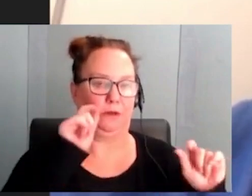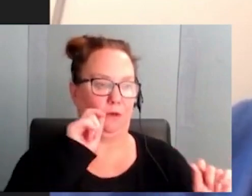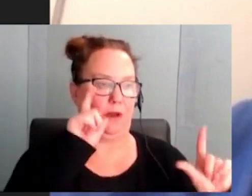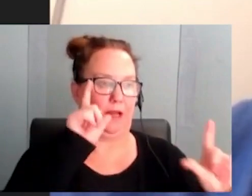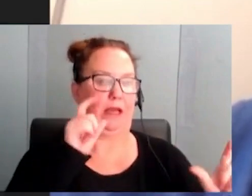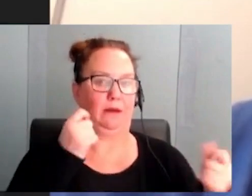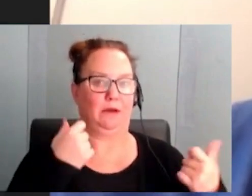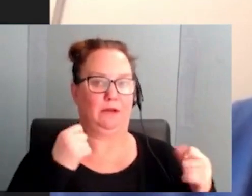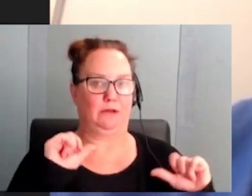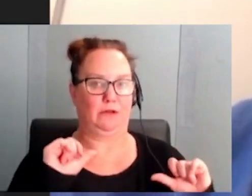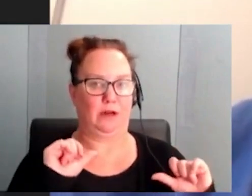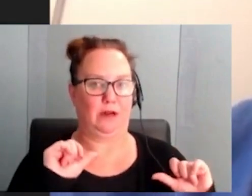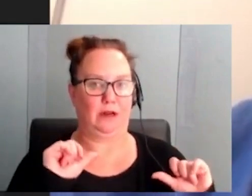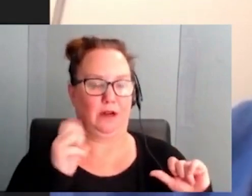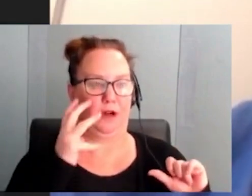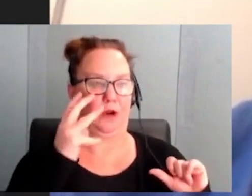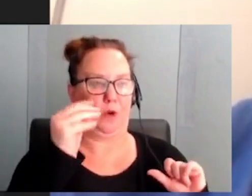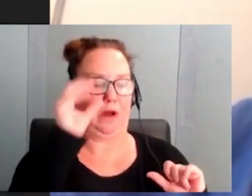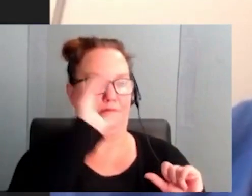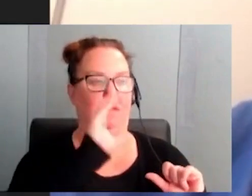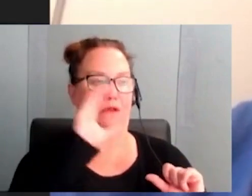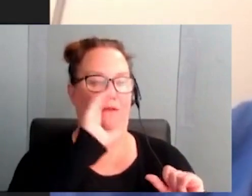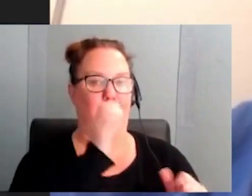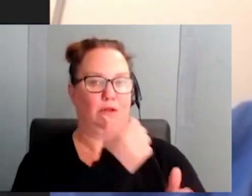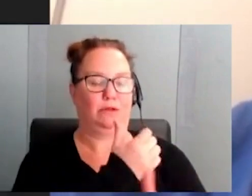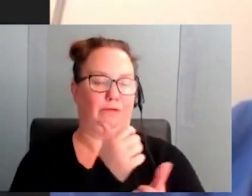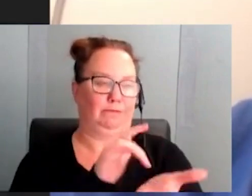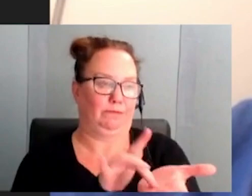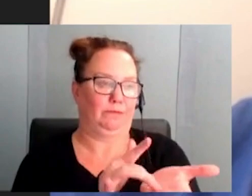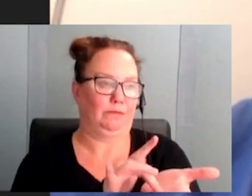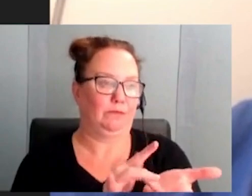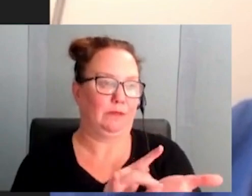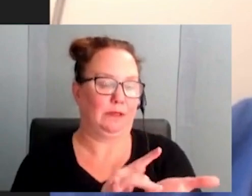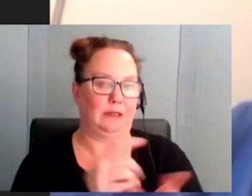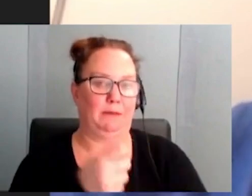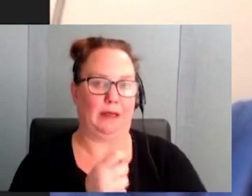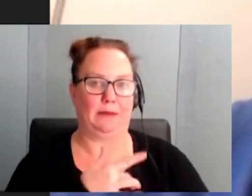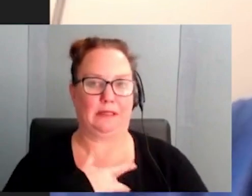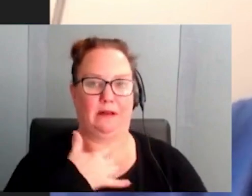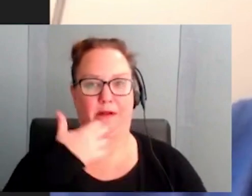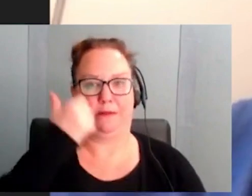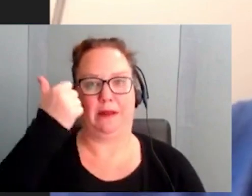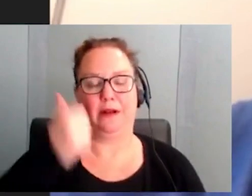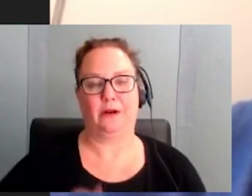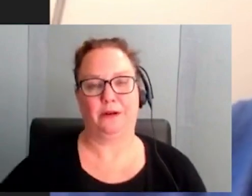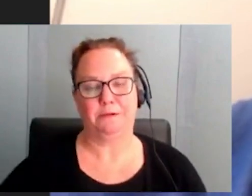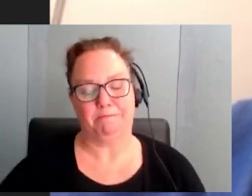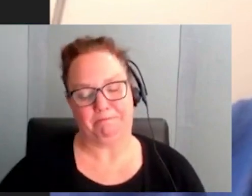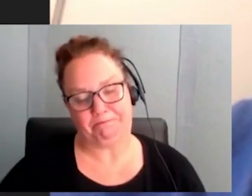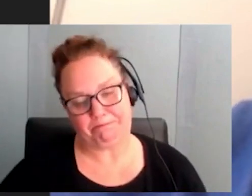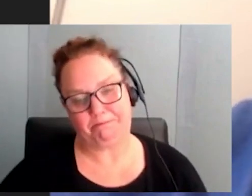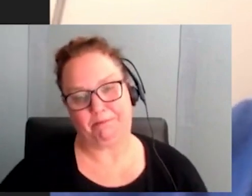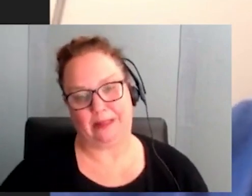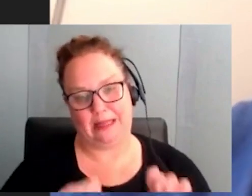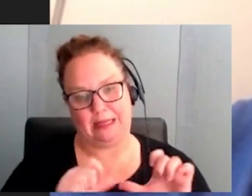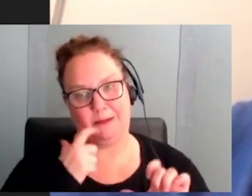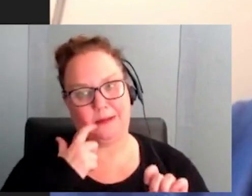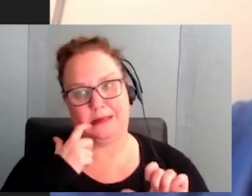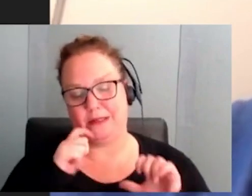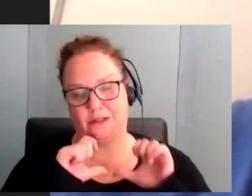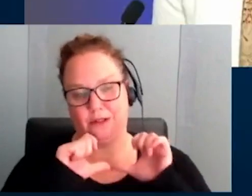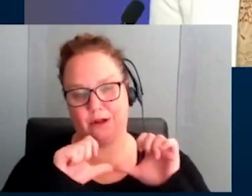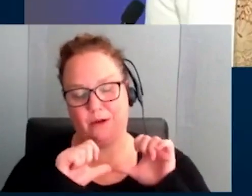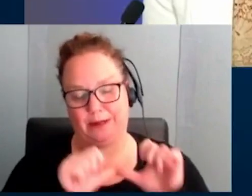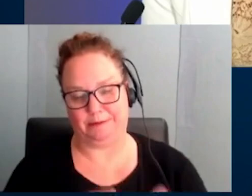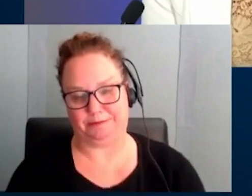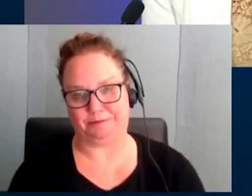to, go out and find drugs to make myself feel better and keep the addiction going. So